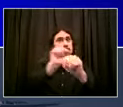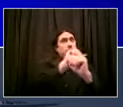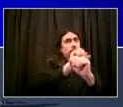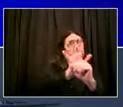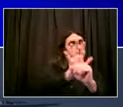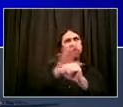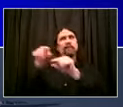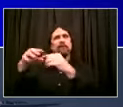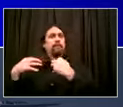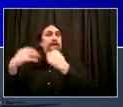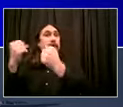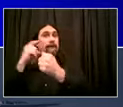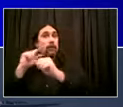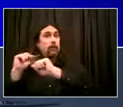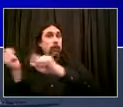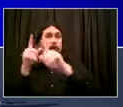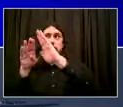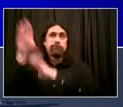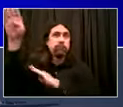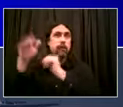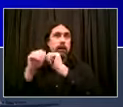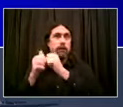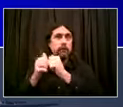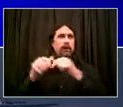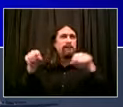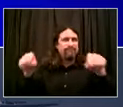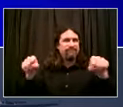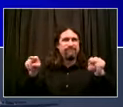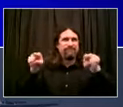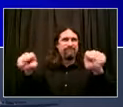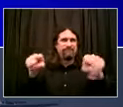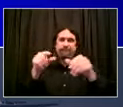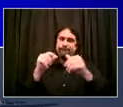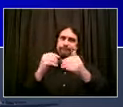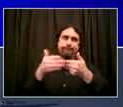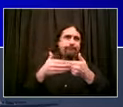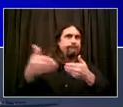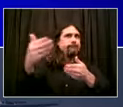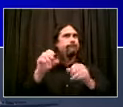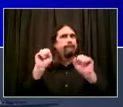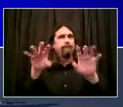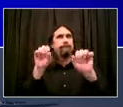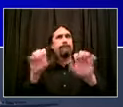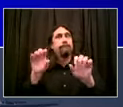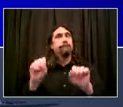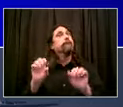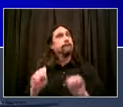we make sure it's a recovery for all of us. And we're constantly going to be posting updates at